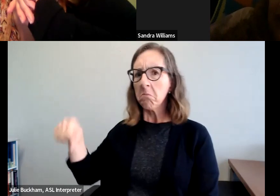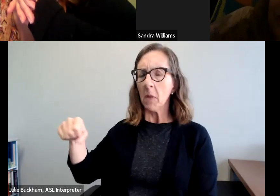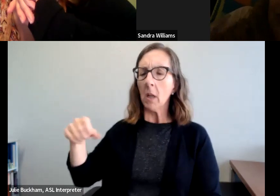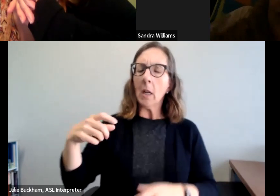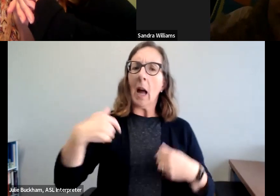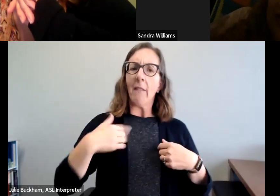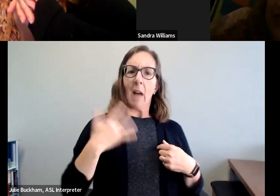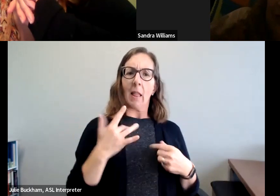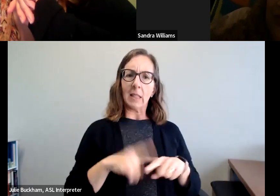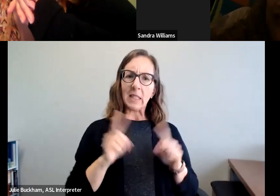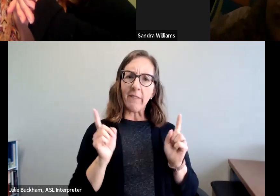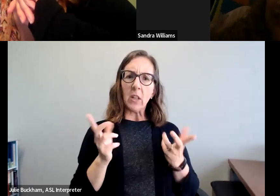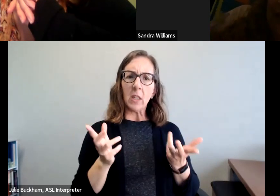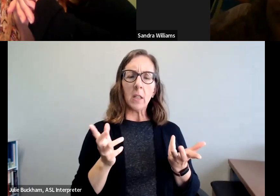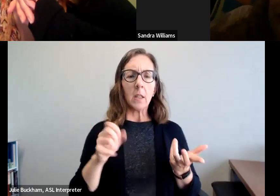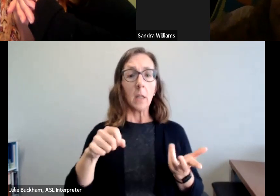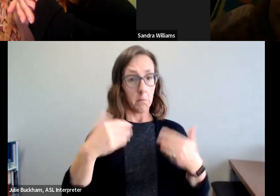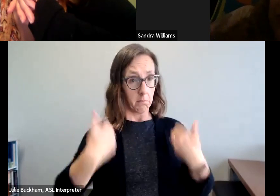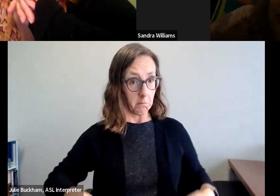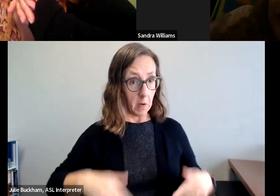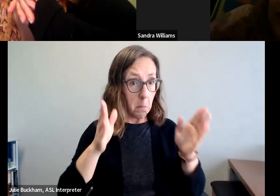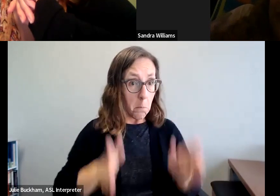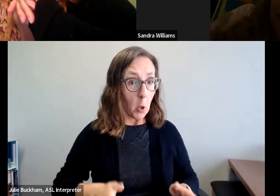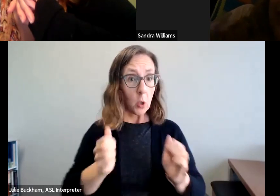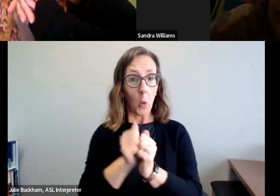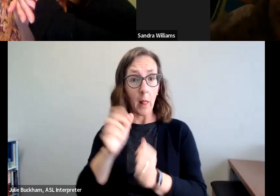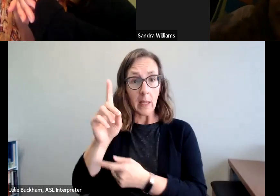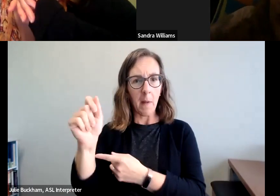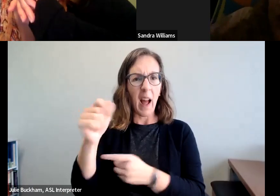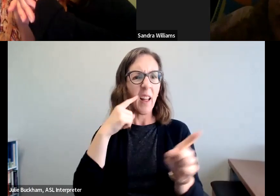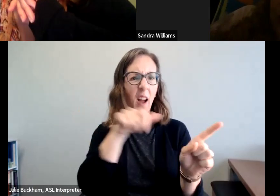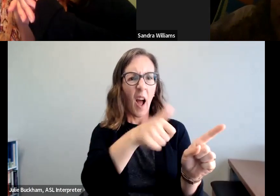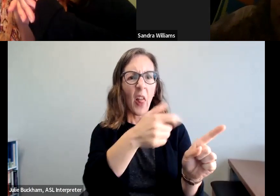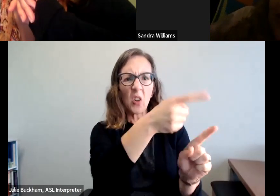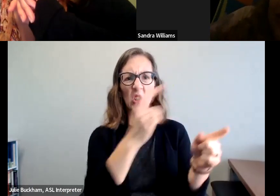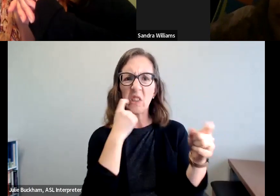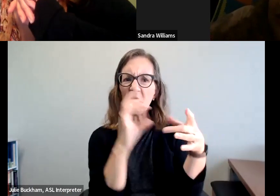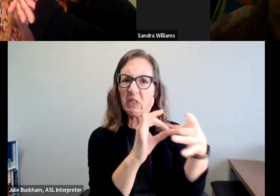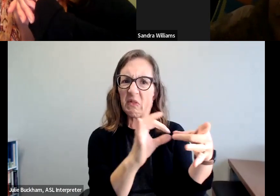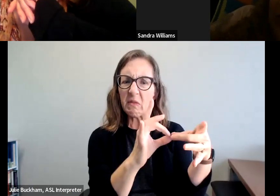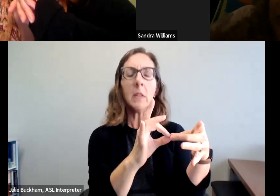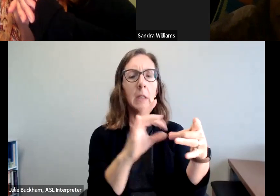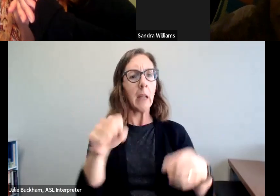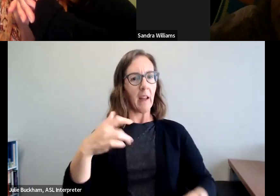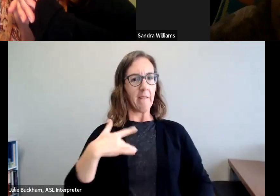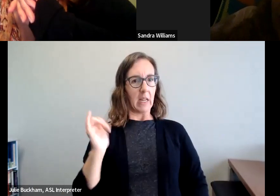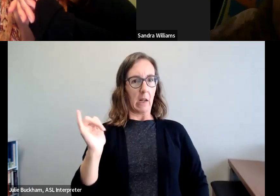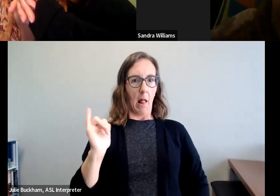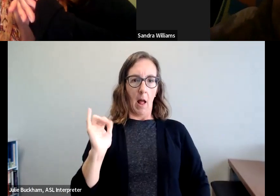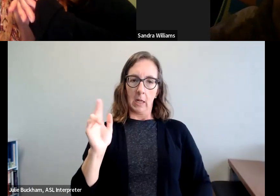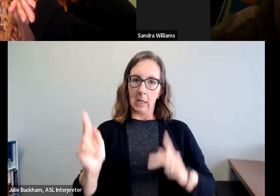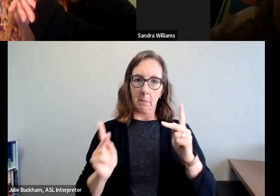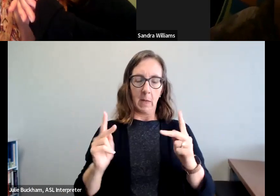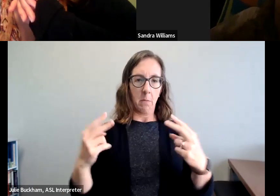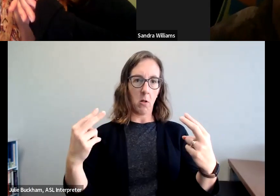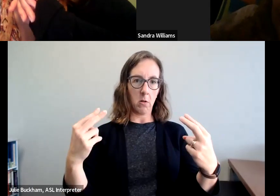standard, but as a person with a disability, I believe it was mentioned by another panelist, you always feel or are